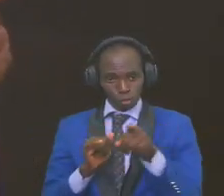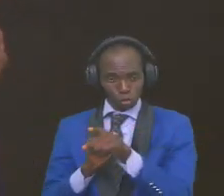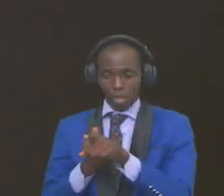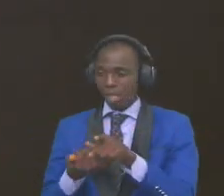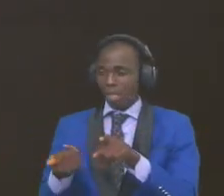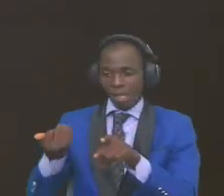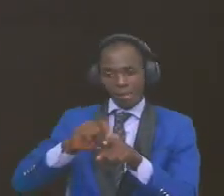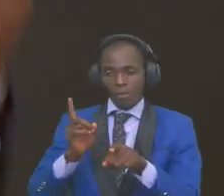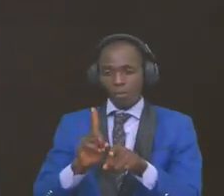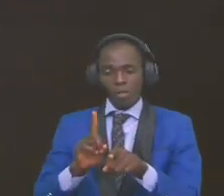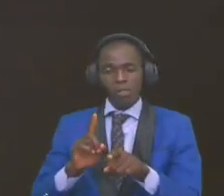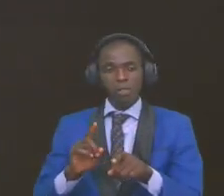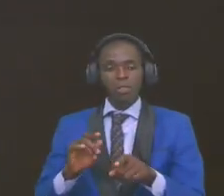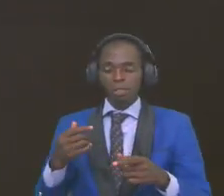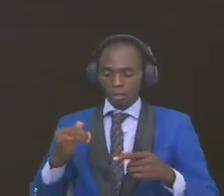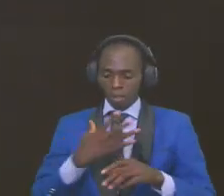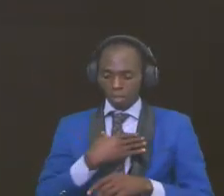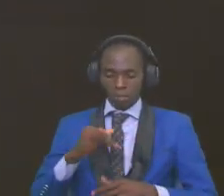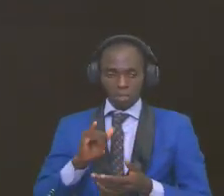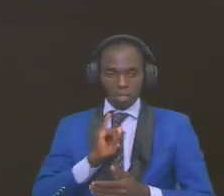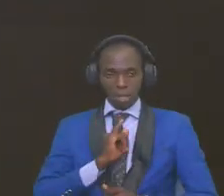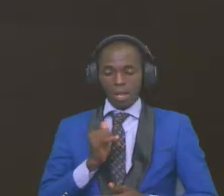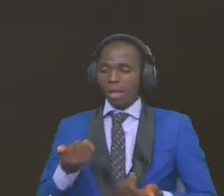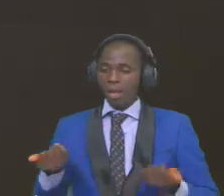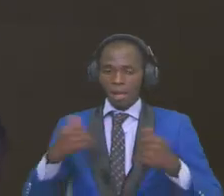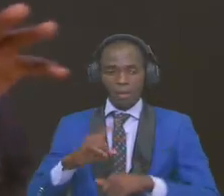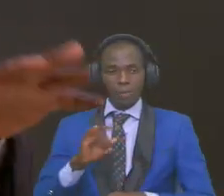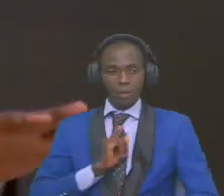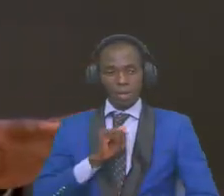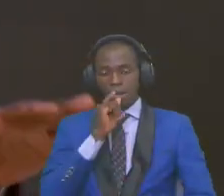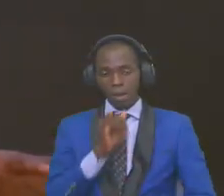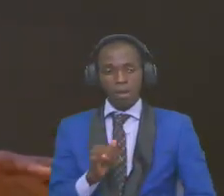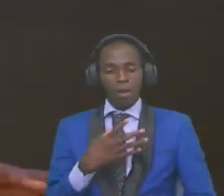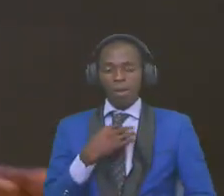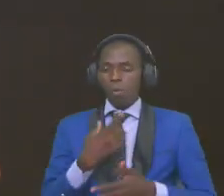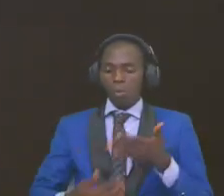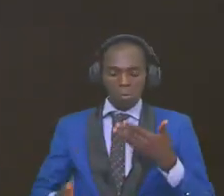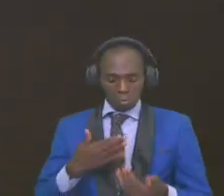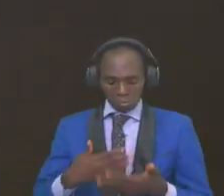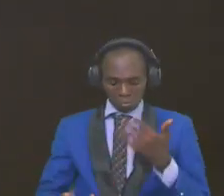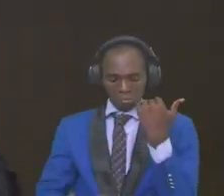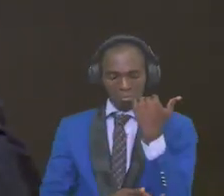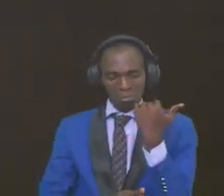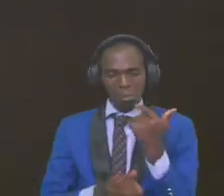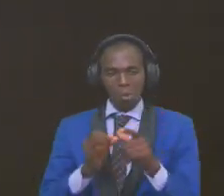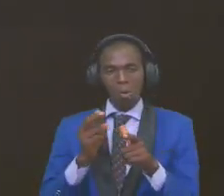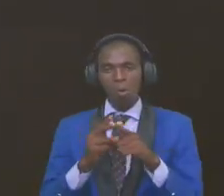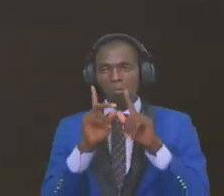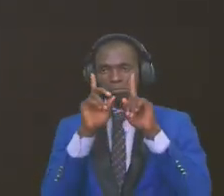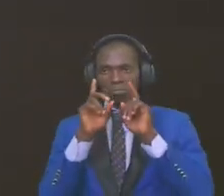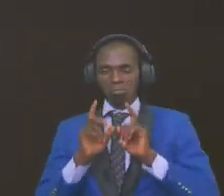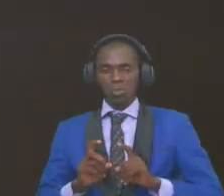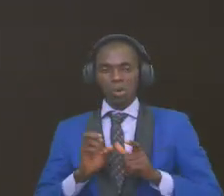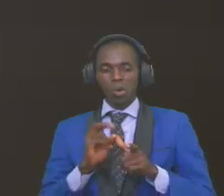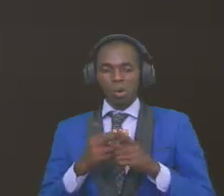are, that I, anywhere I am, and that whatever temptation or trial or difficulty